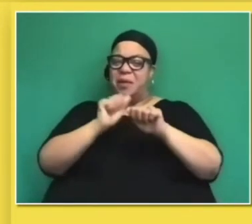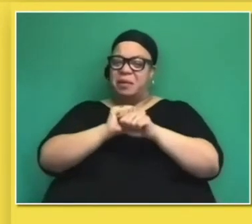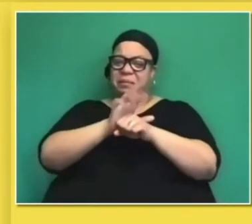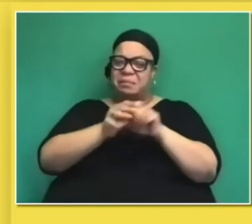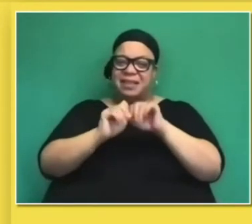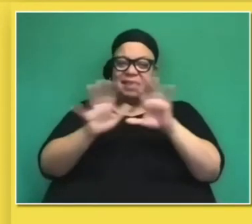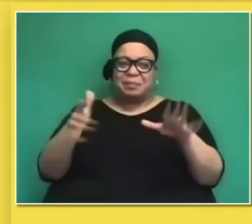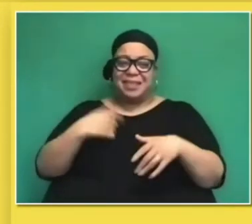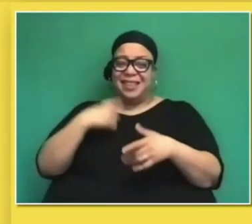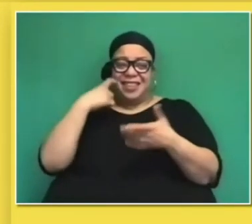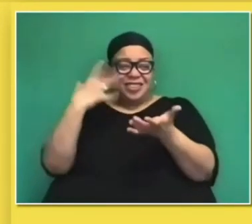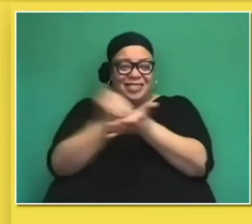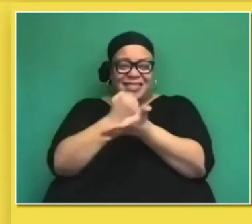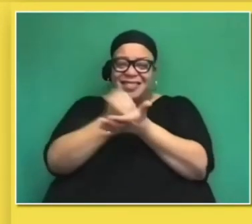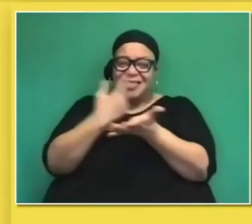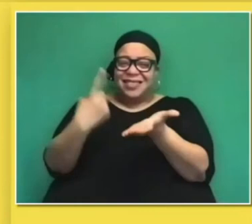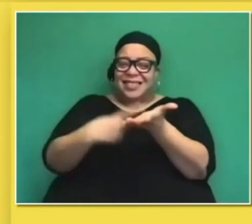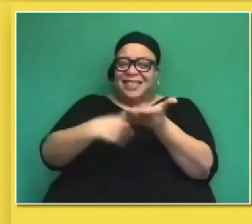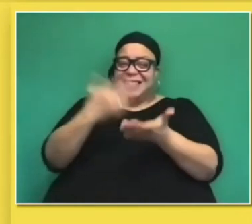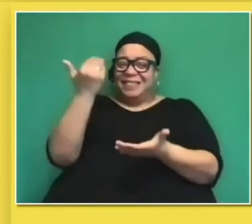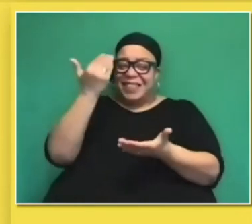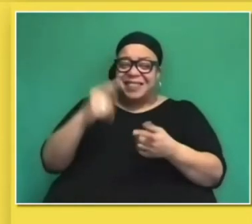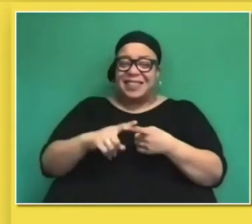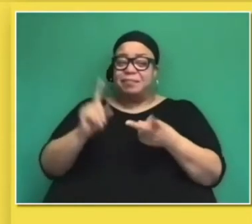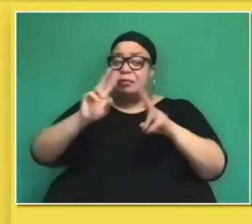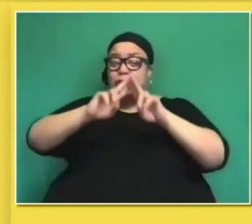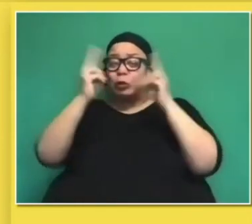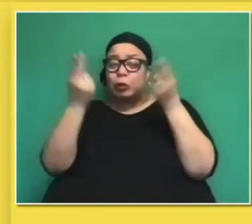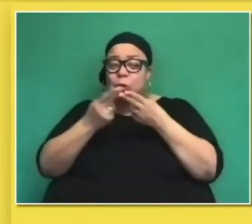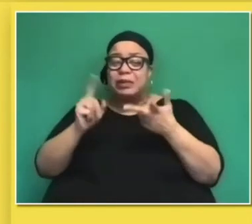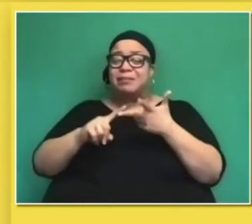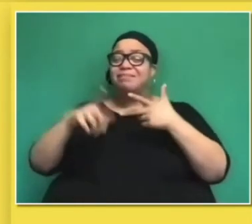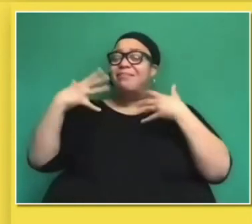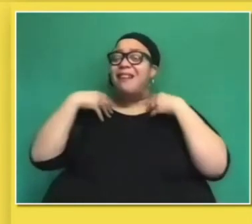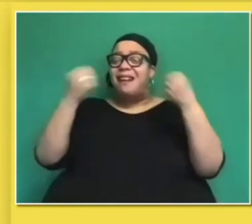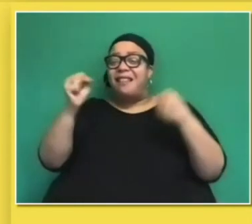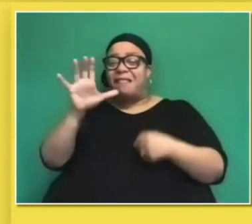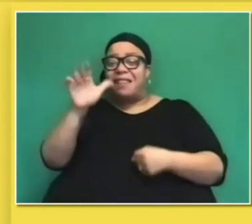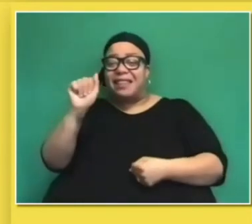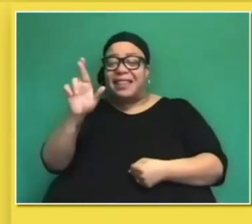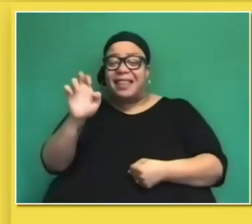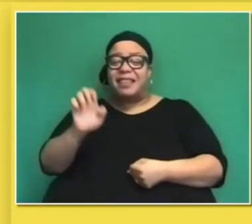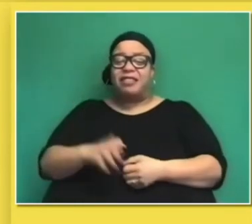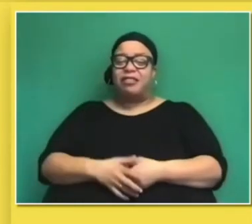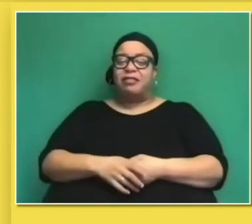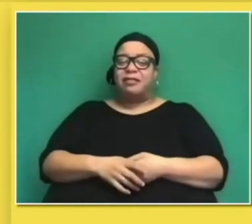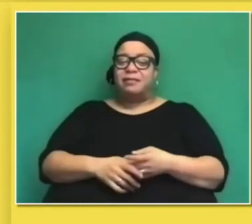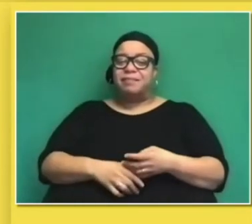they would not be there if it was not for movements and the Poor People's Campaign, the Fight 15.